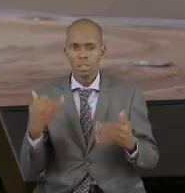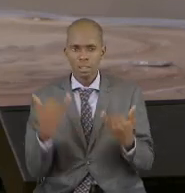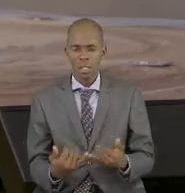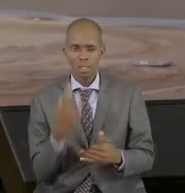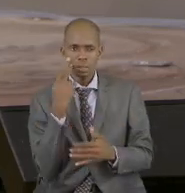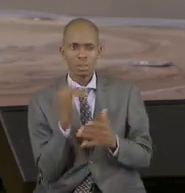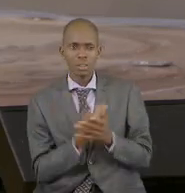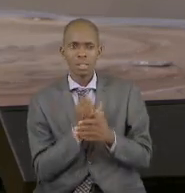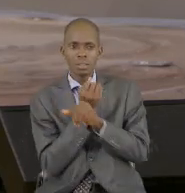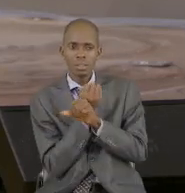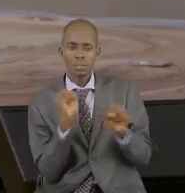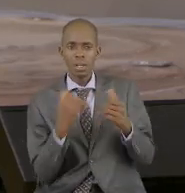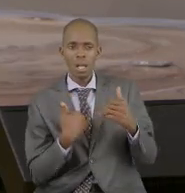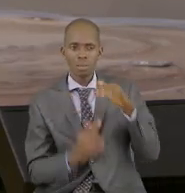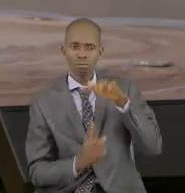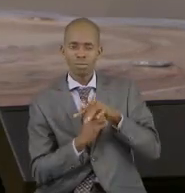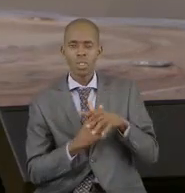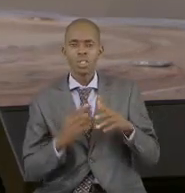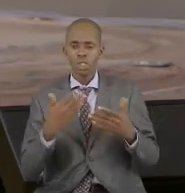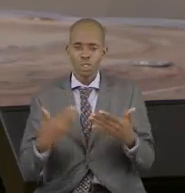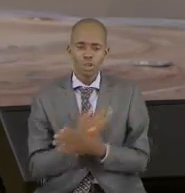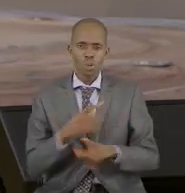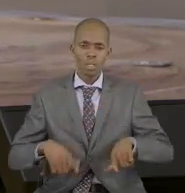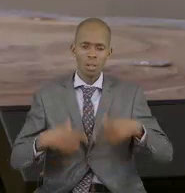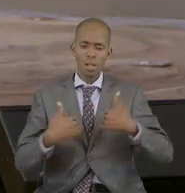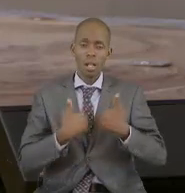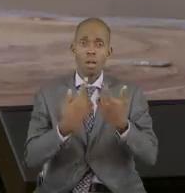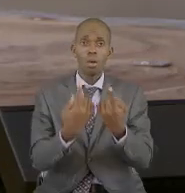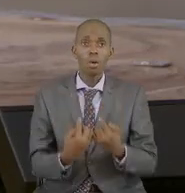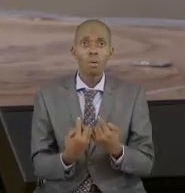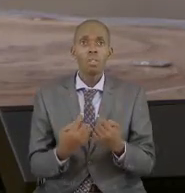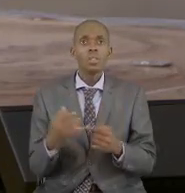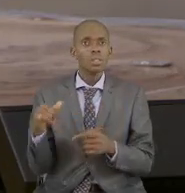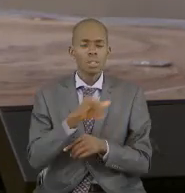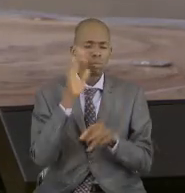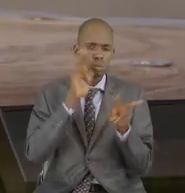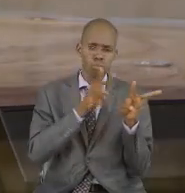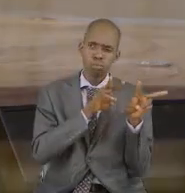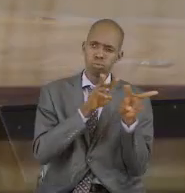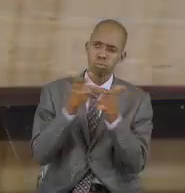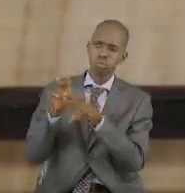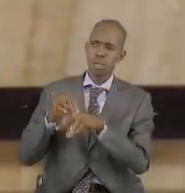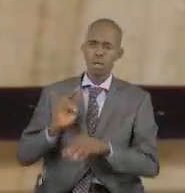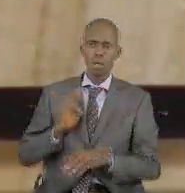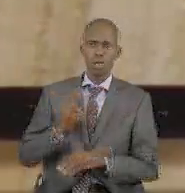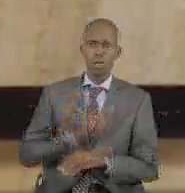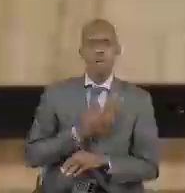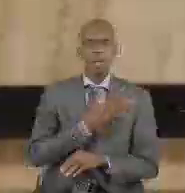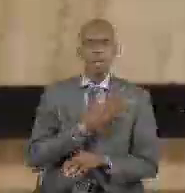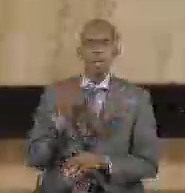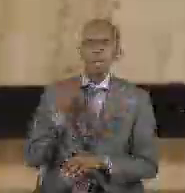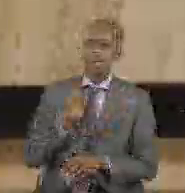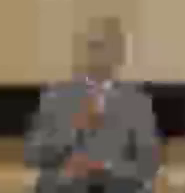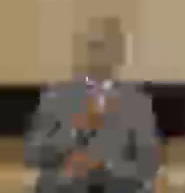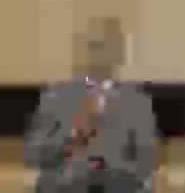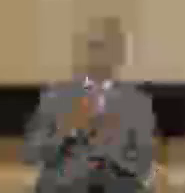come, regeneration has come, a new life has come, they will look at us and see us and glorify